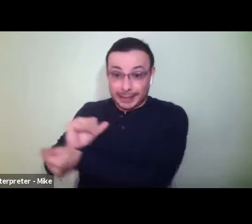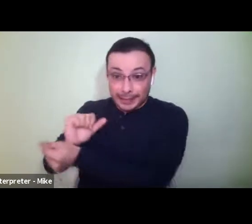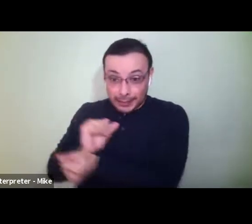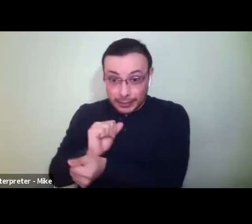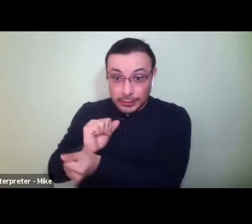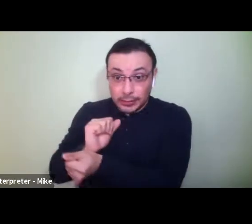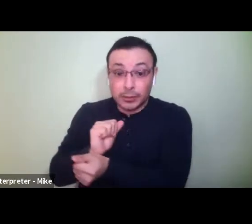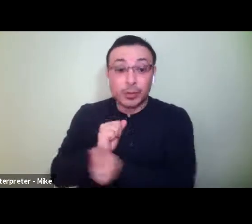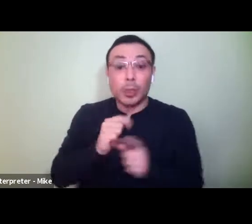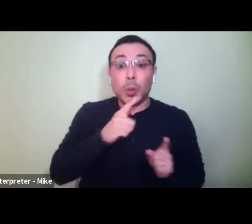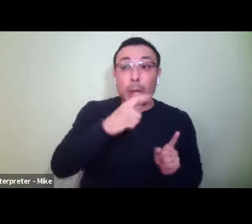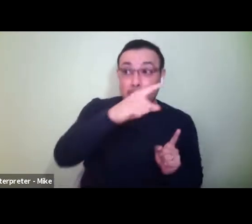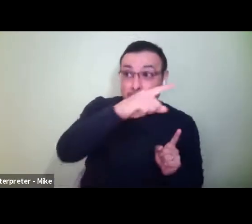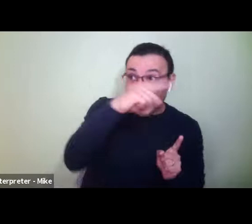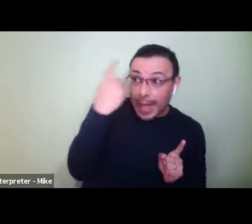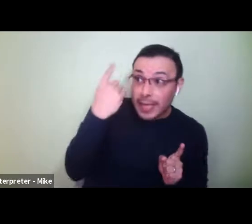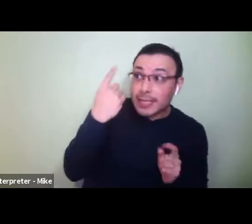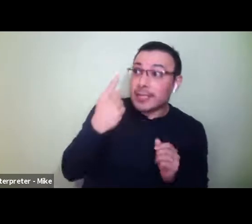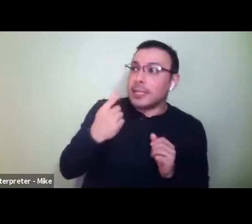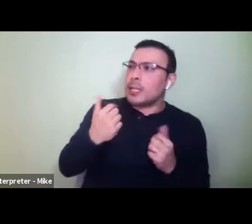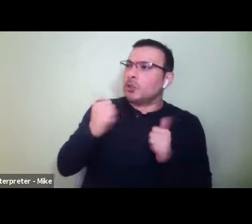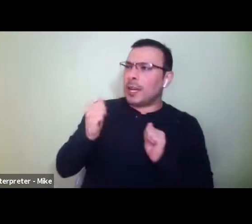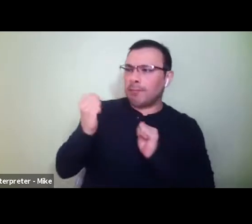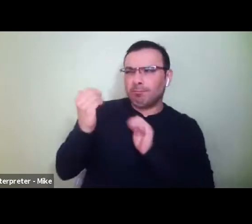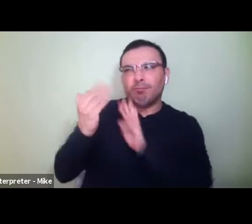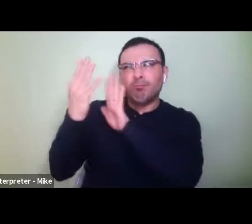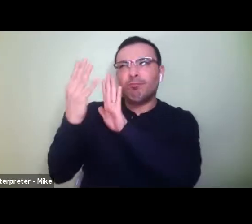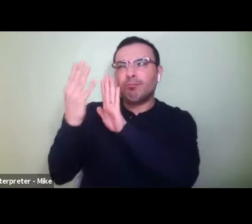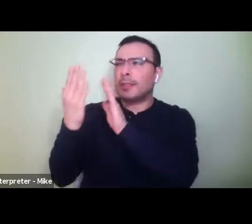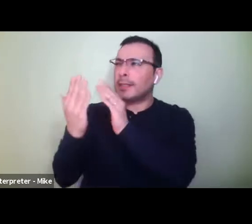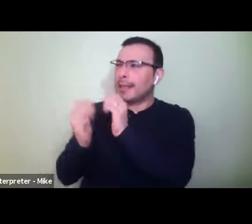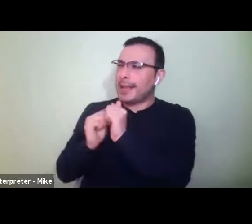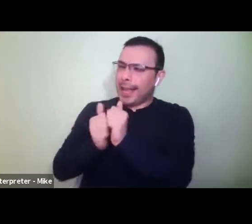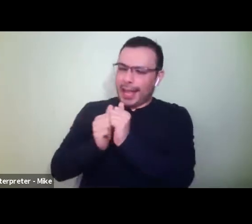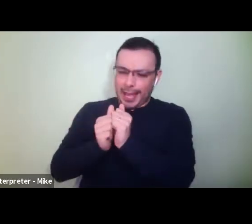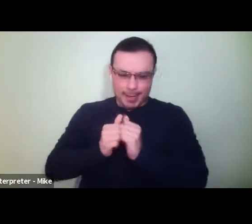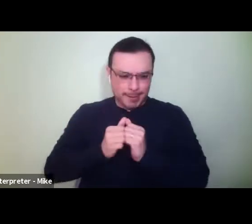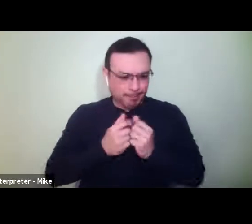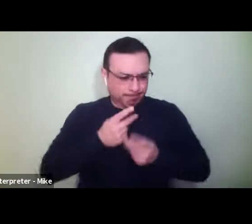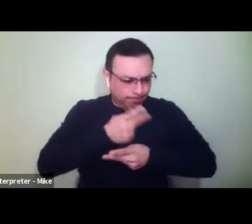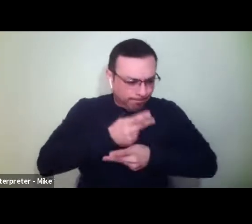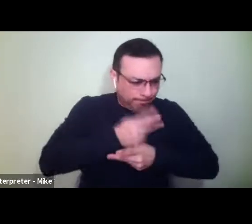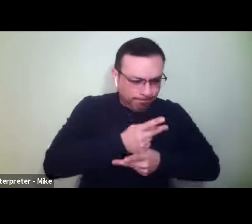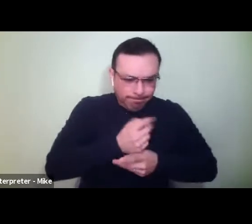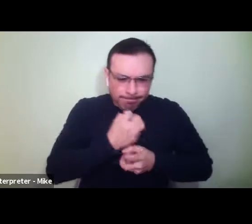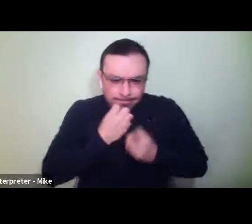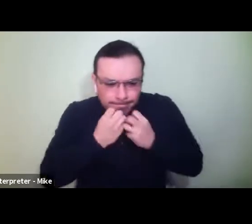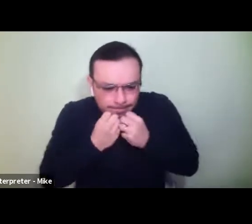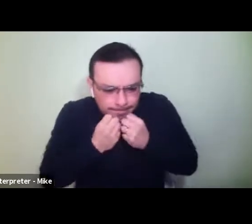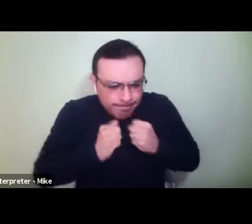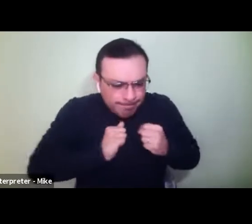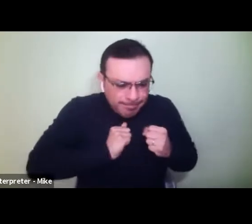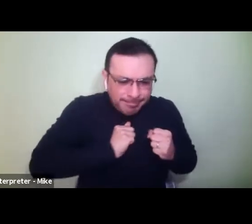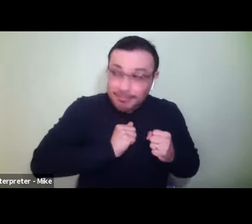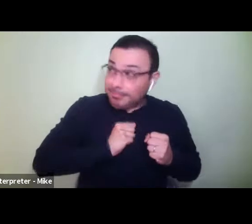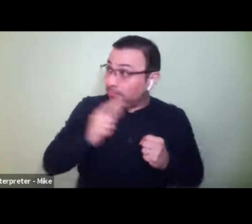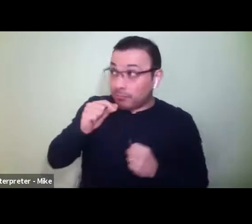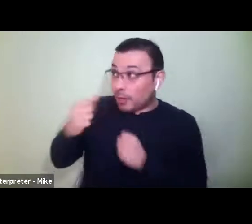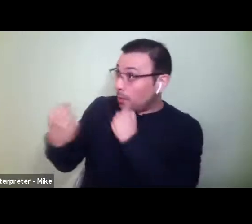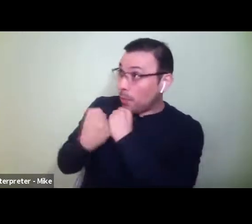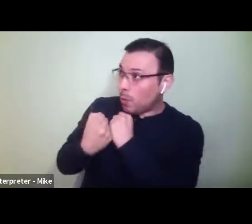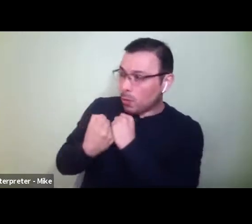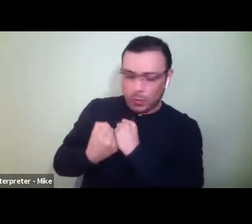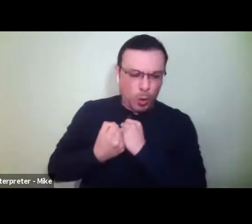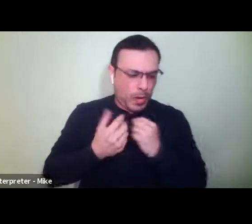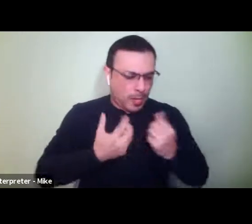to subvert the system, to take care of themselves as best they could, to maintain positive